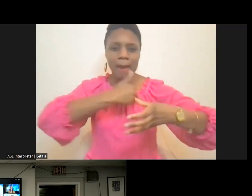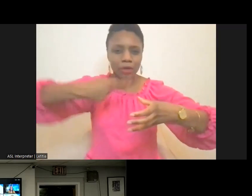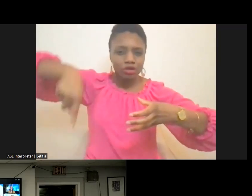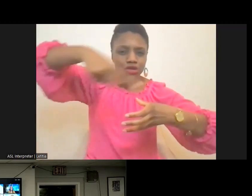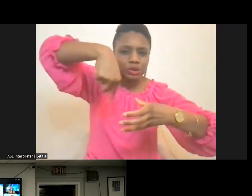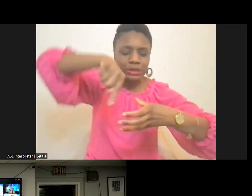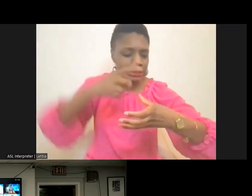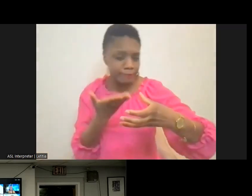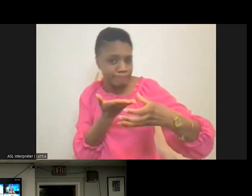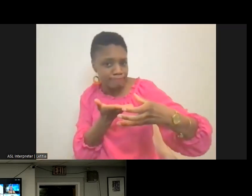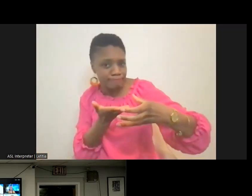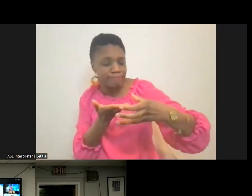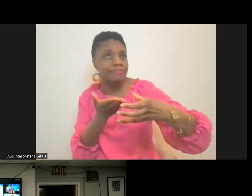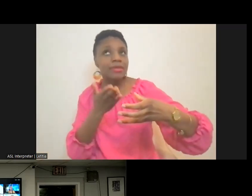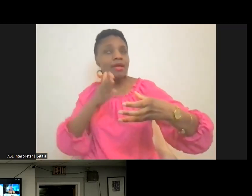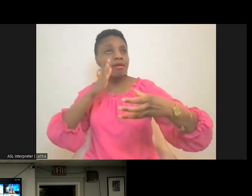maybe one is